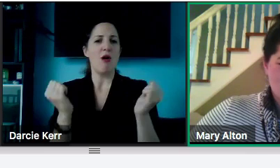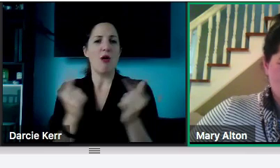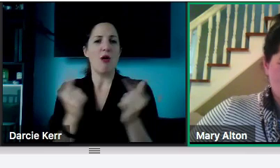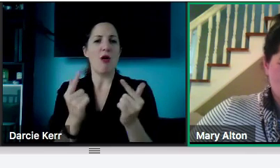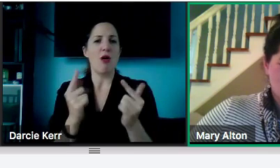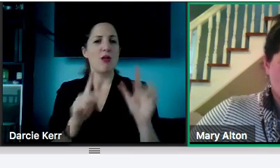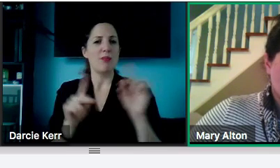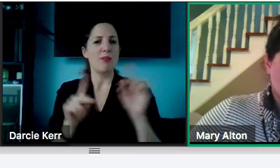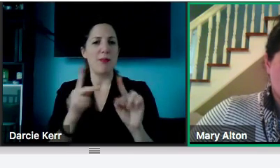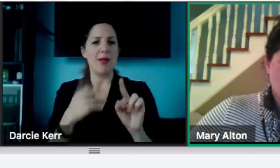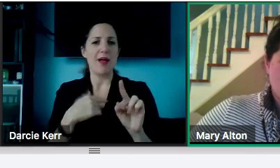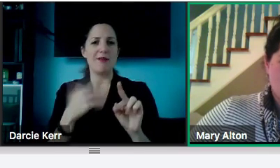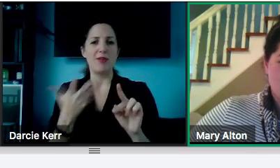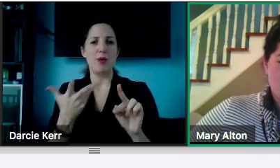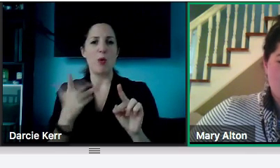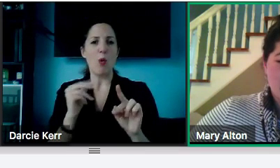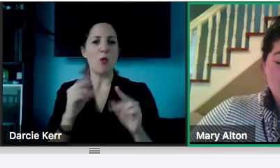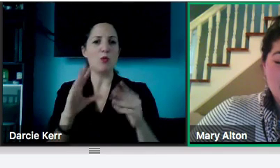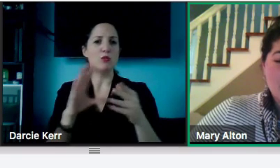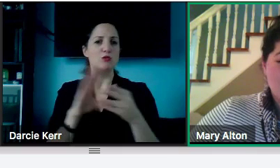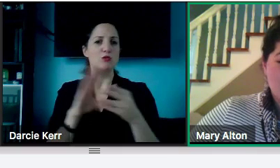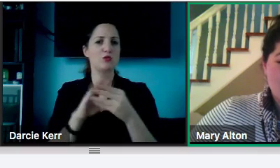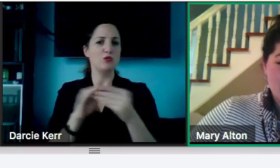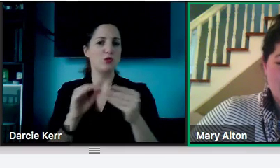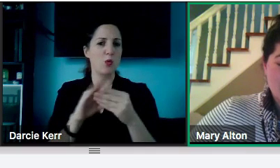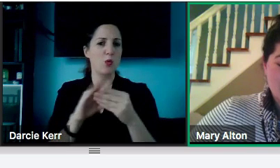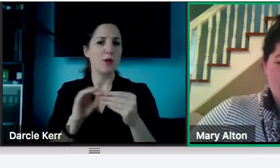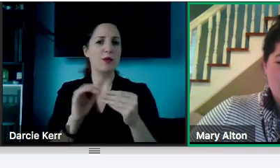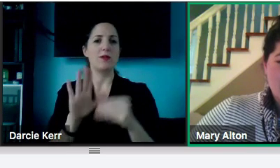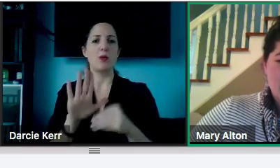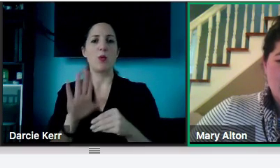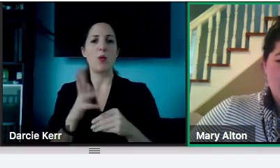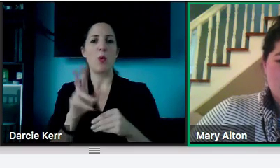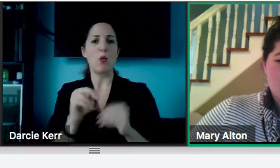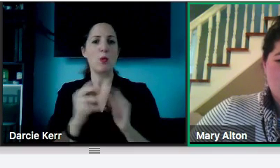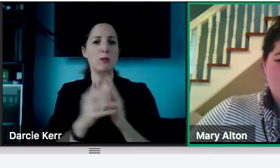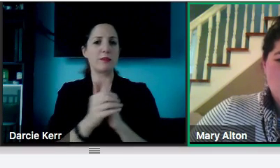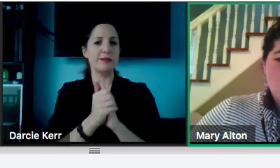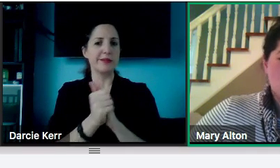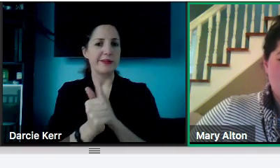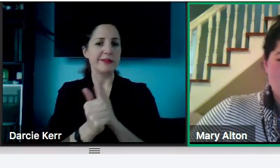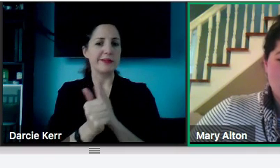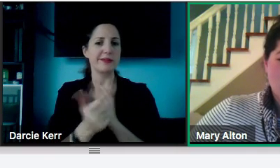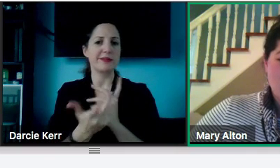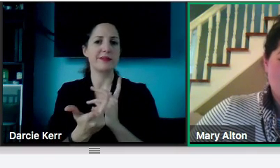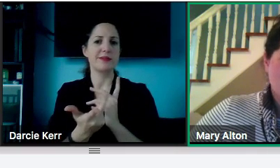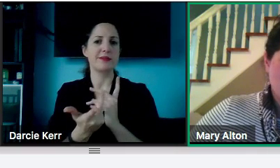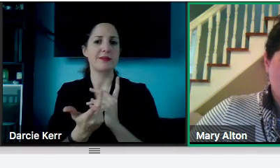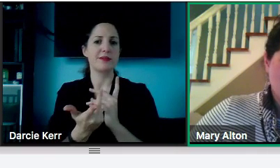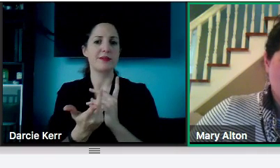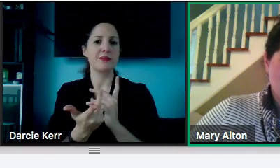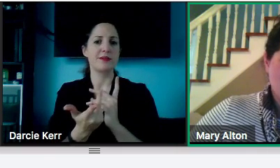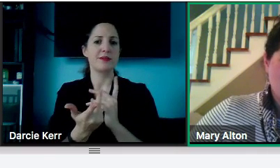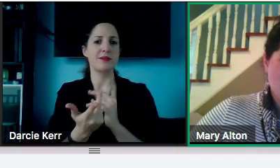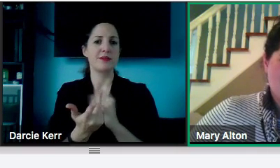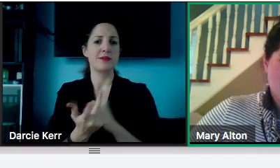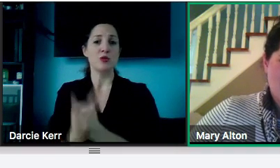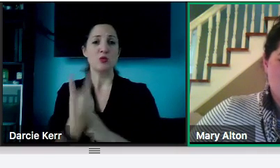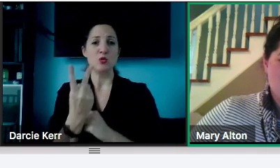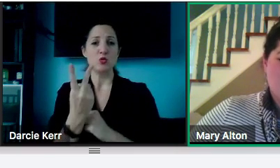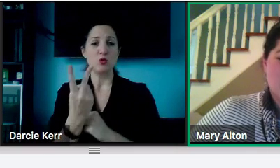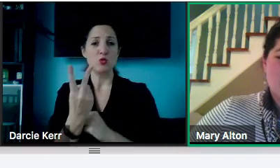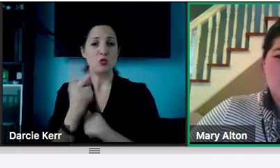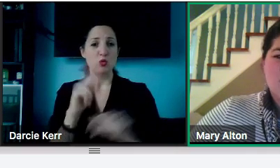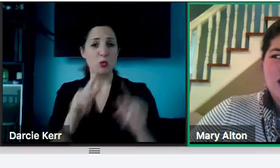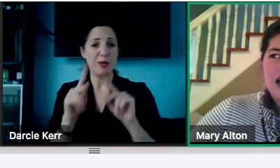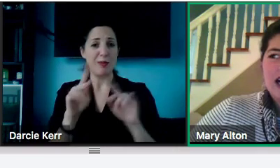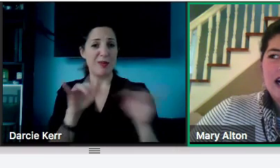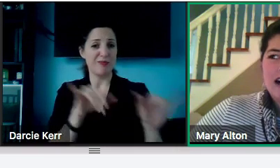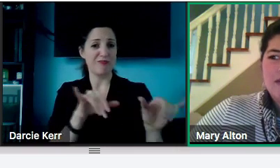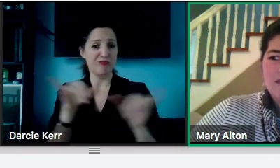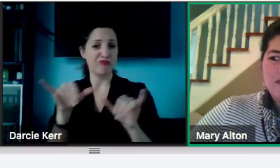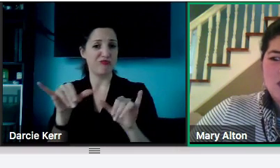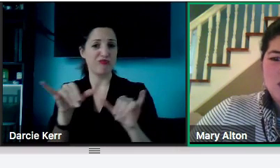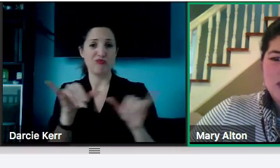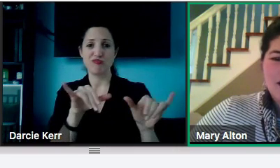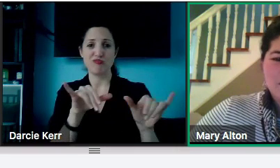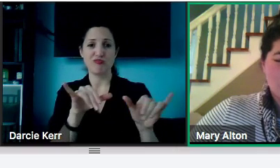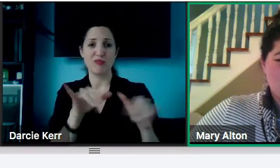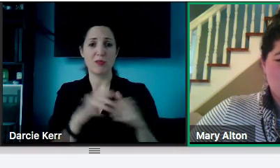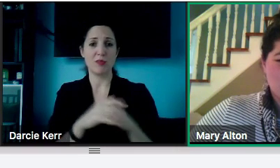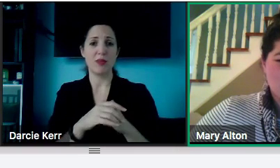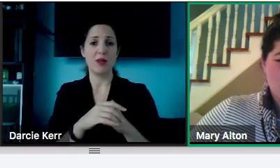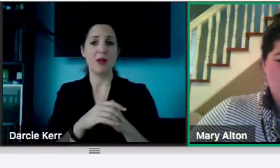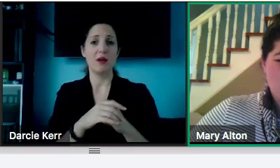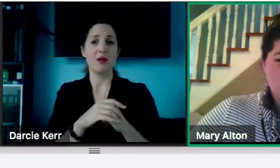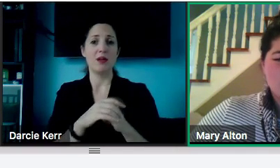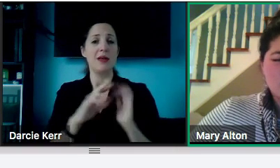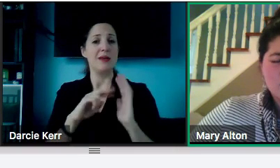talents and gifts, whatever area they may be in. No two people are alike, and as such,